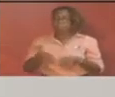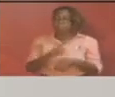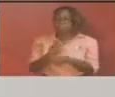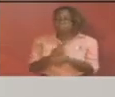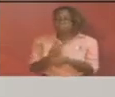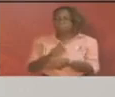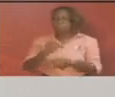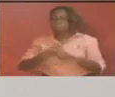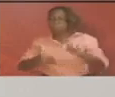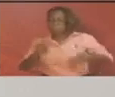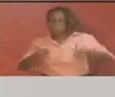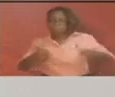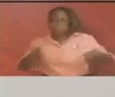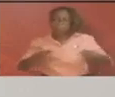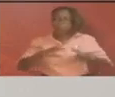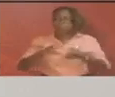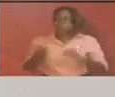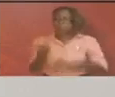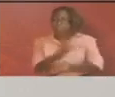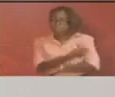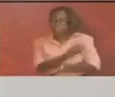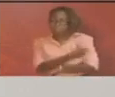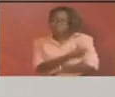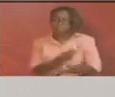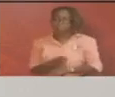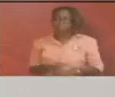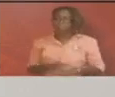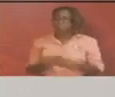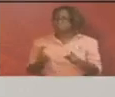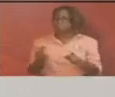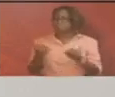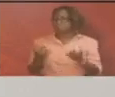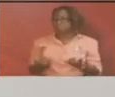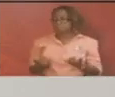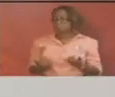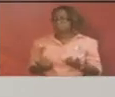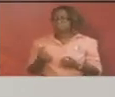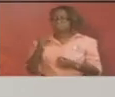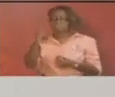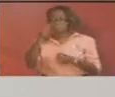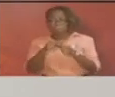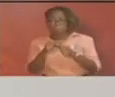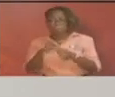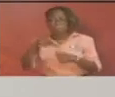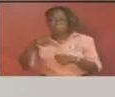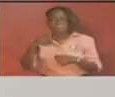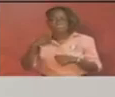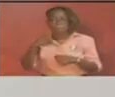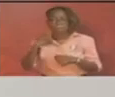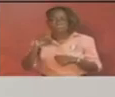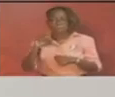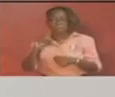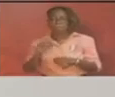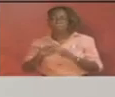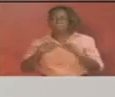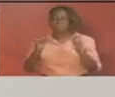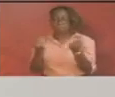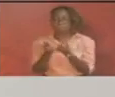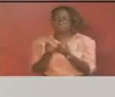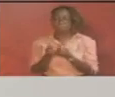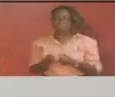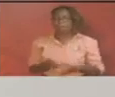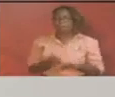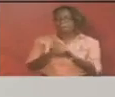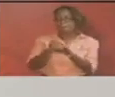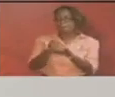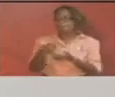that WHO approves for, there are additional steps that PAHO helps us with. So those steps are not in